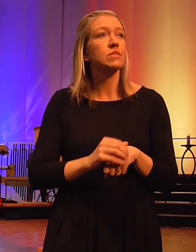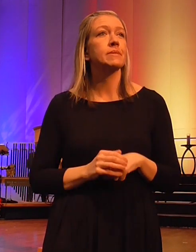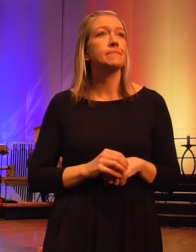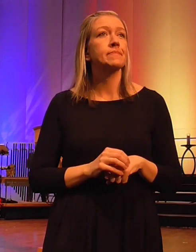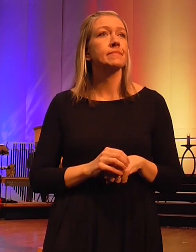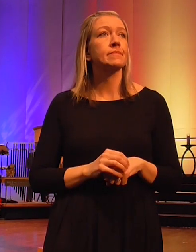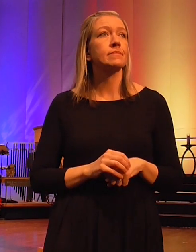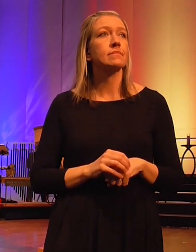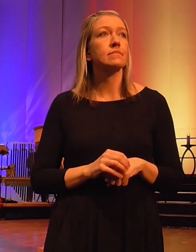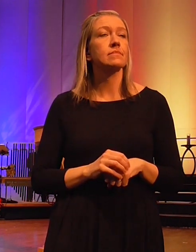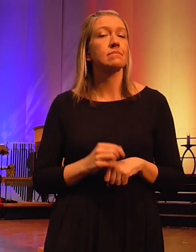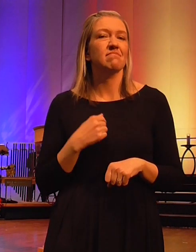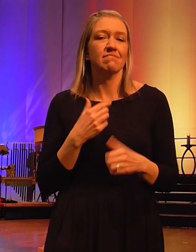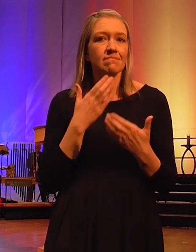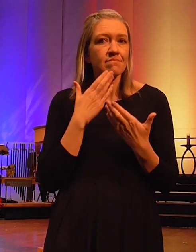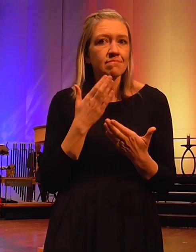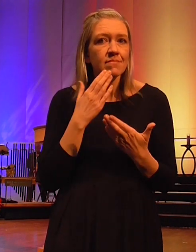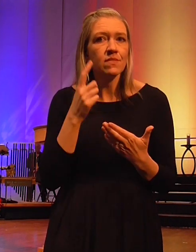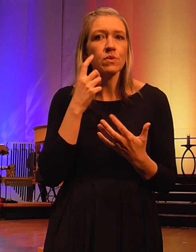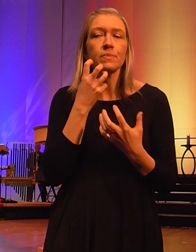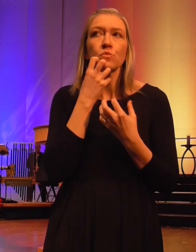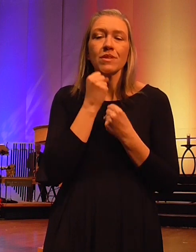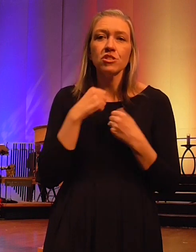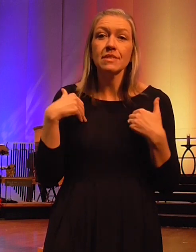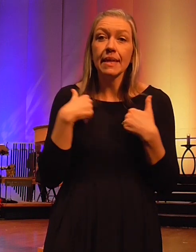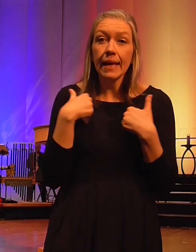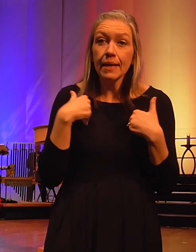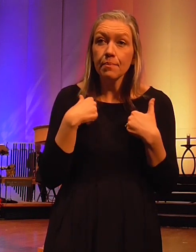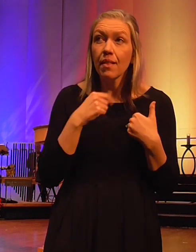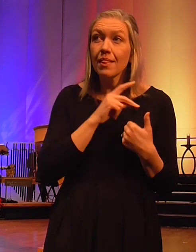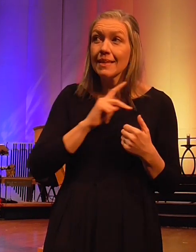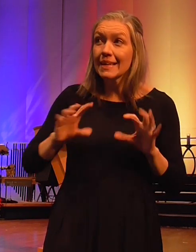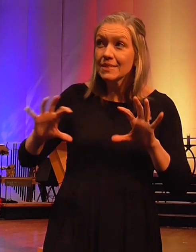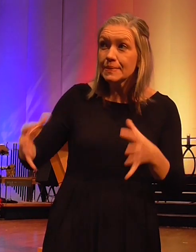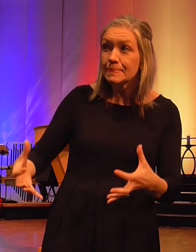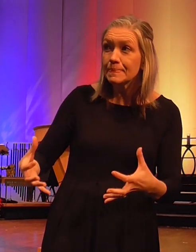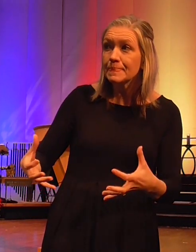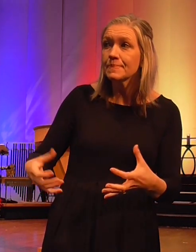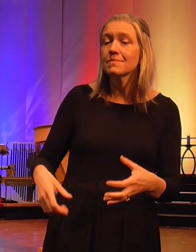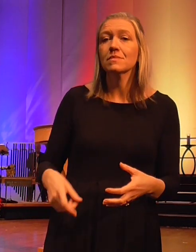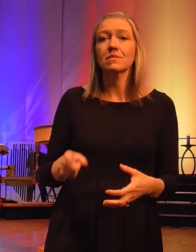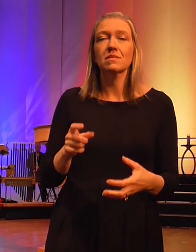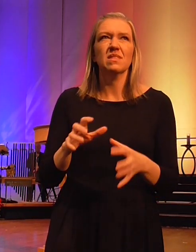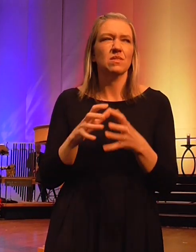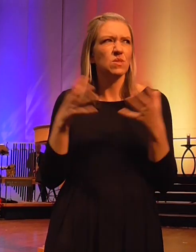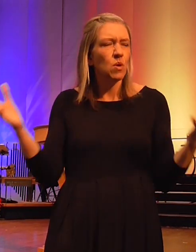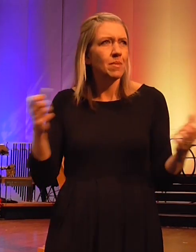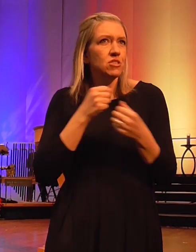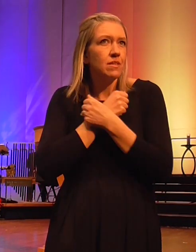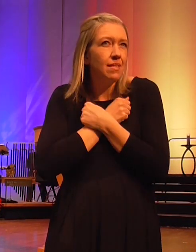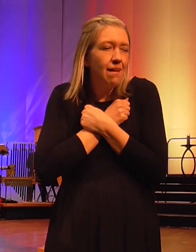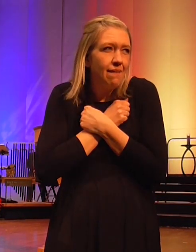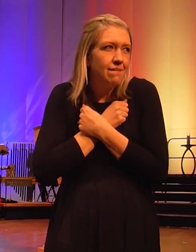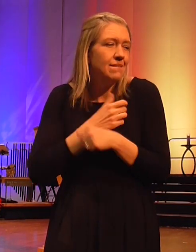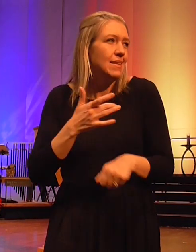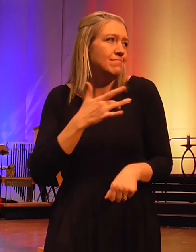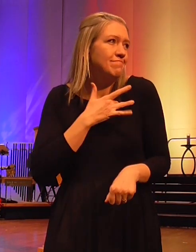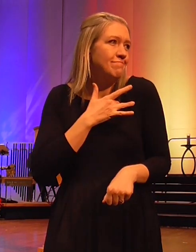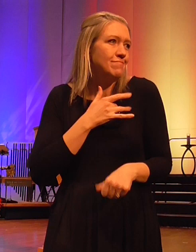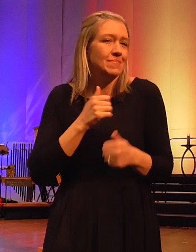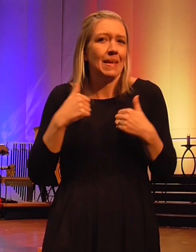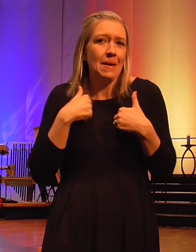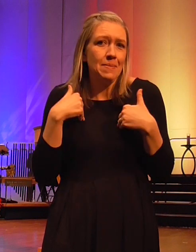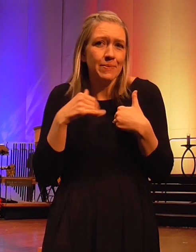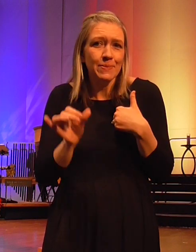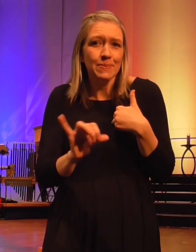this moment, I give thanks for our precious animal kingdom that represents so much unconditional love, how they have touched our hearts.